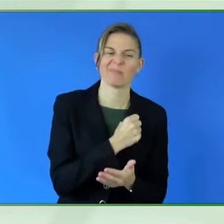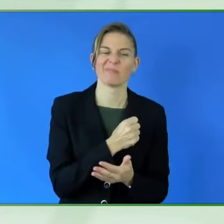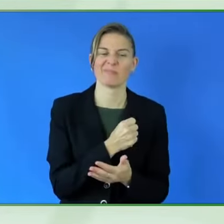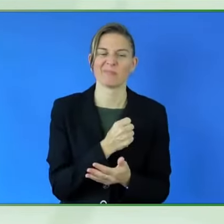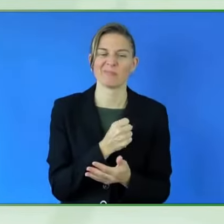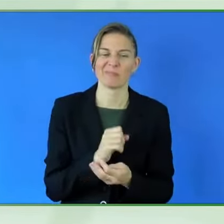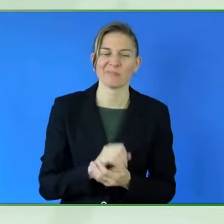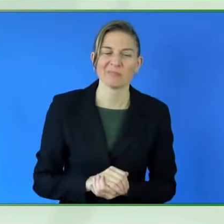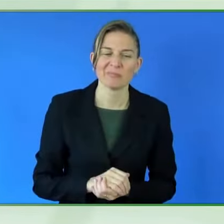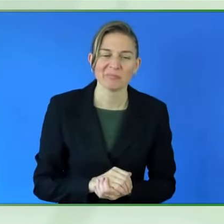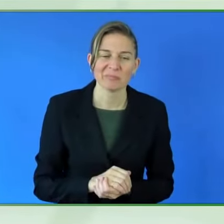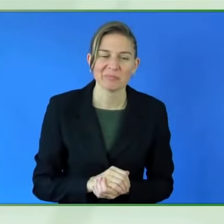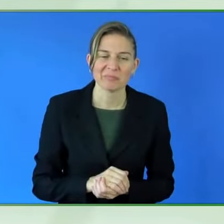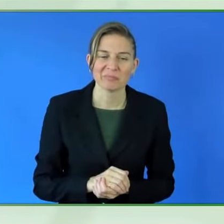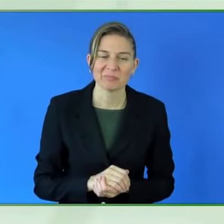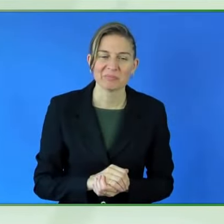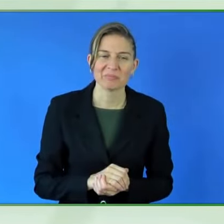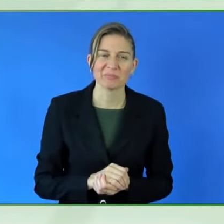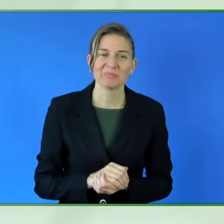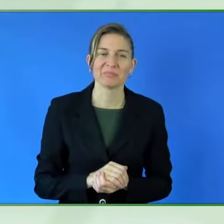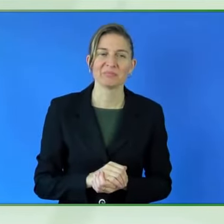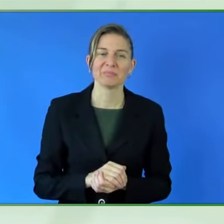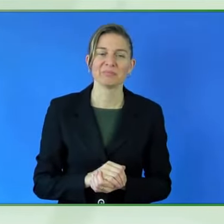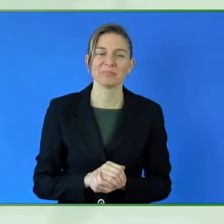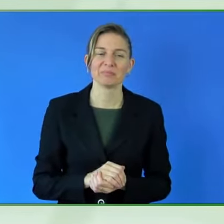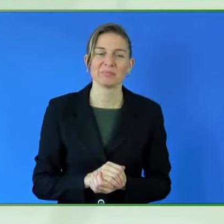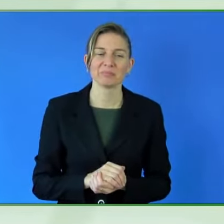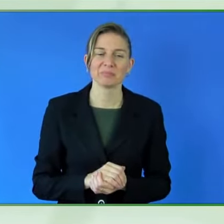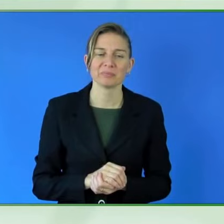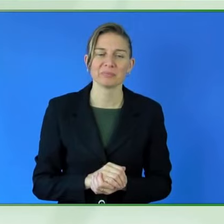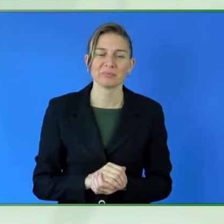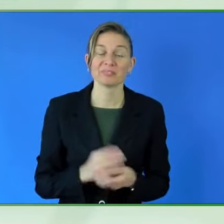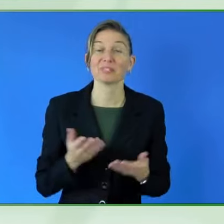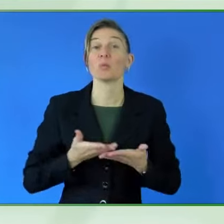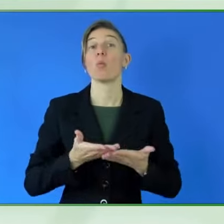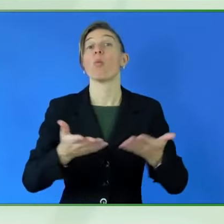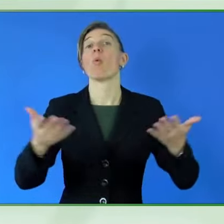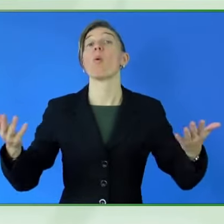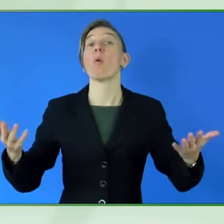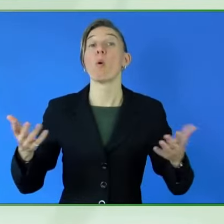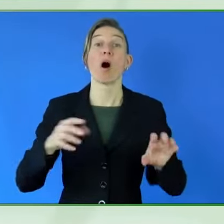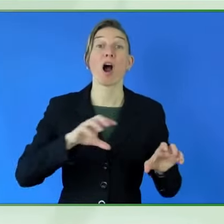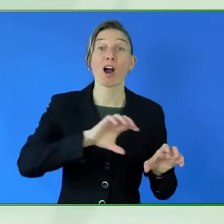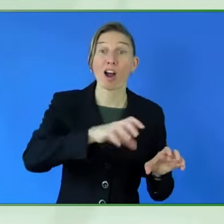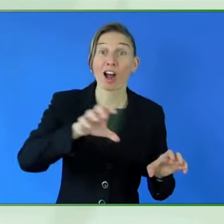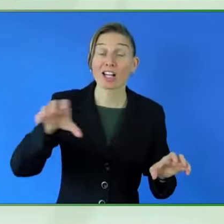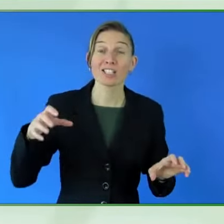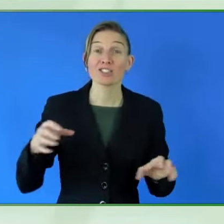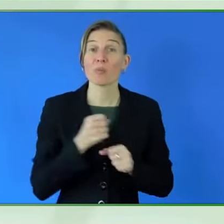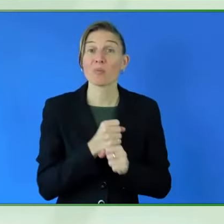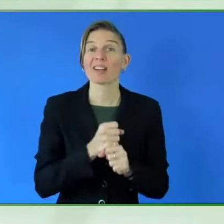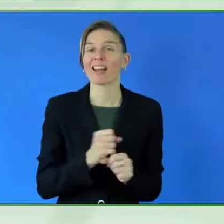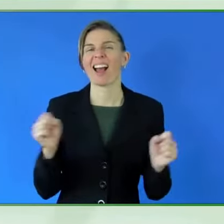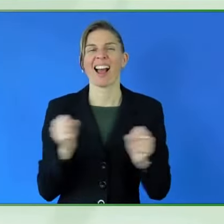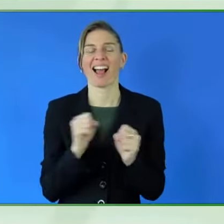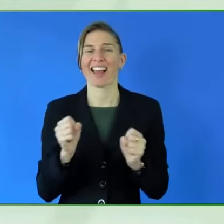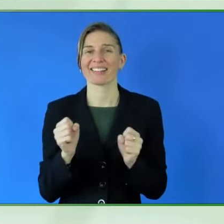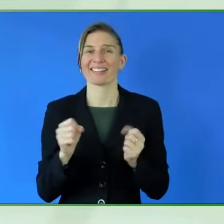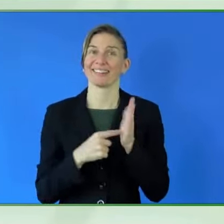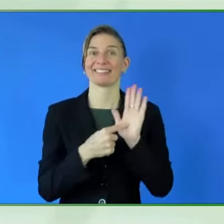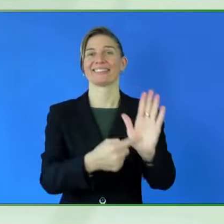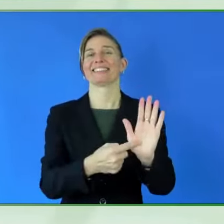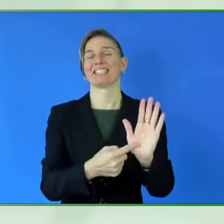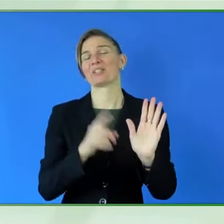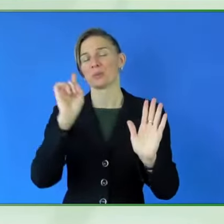this audience all our country representatives working in this project. So I will just add to what